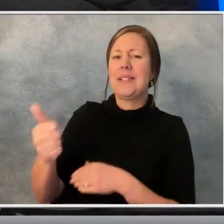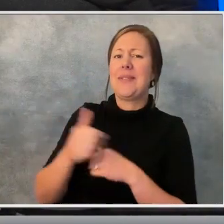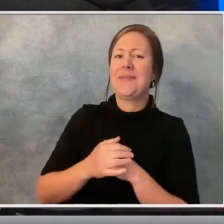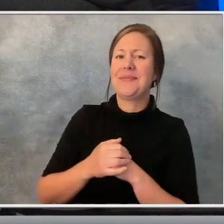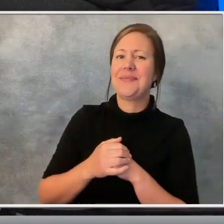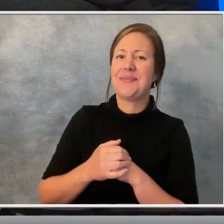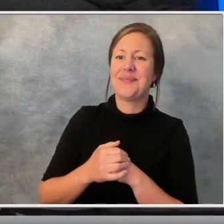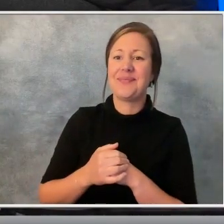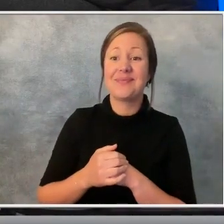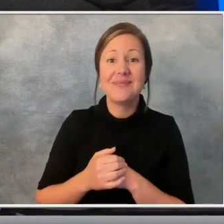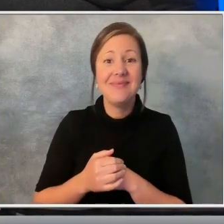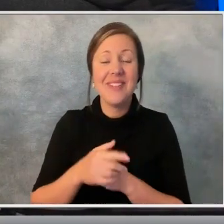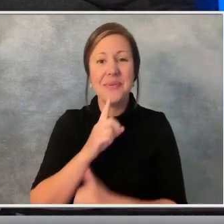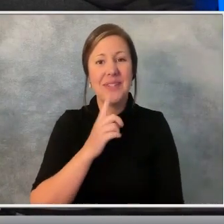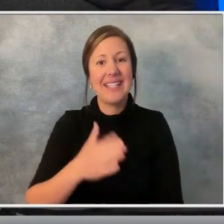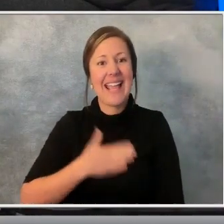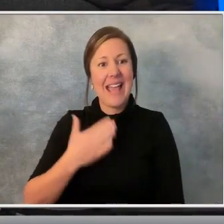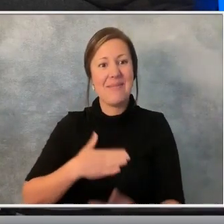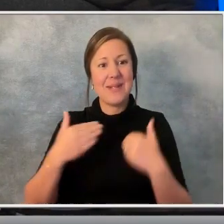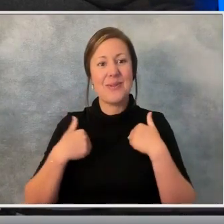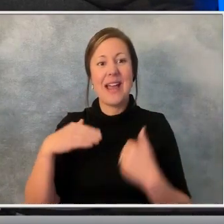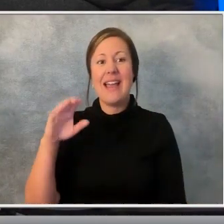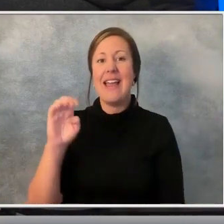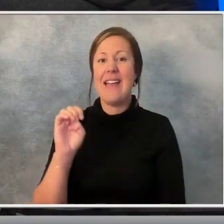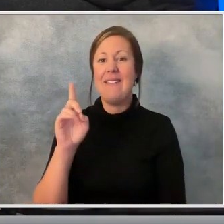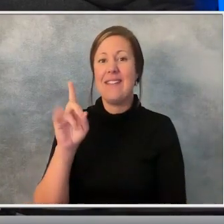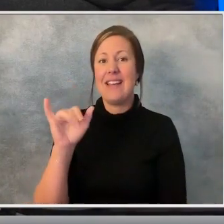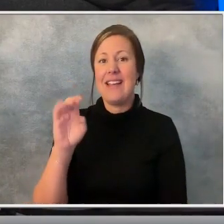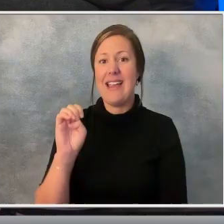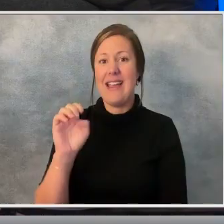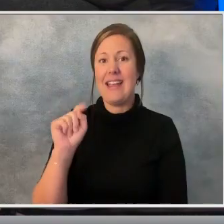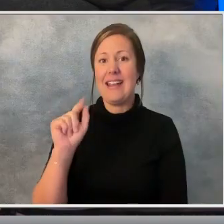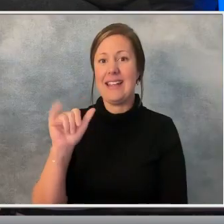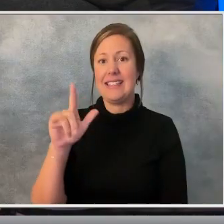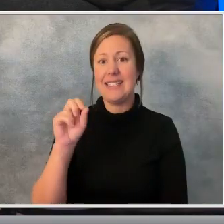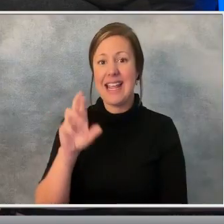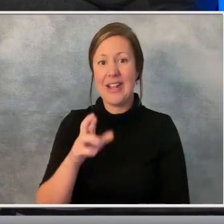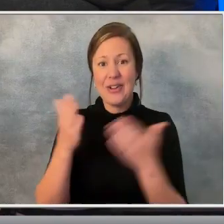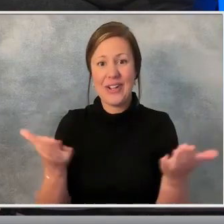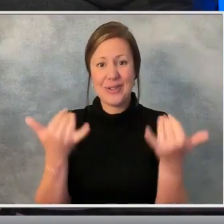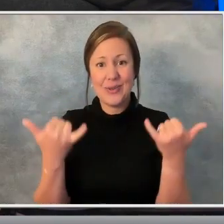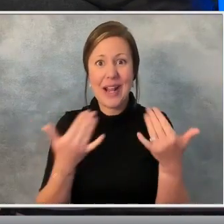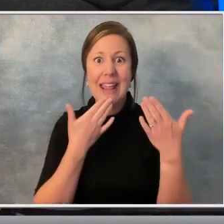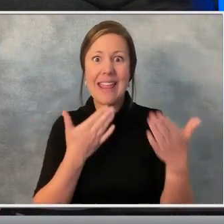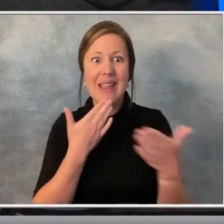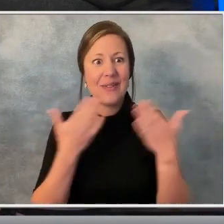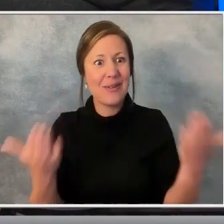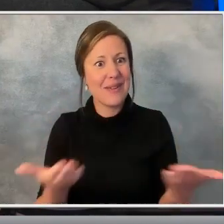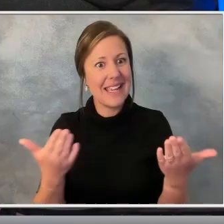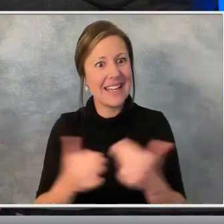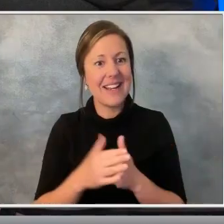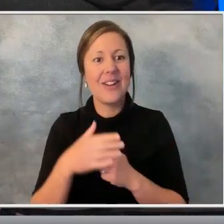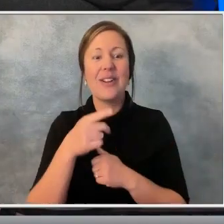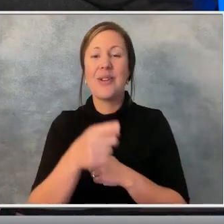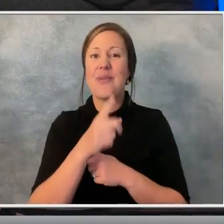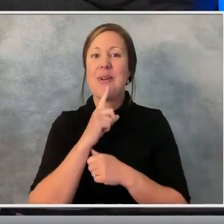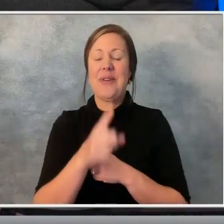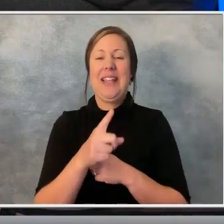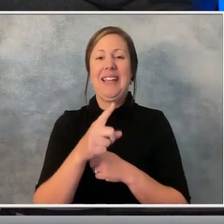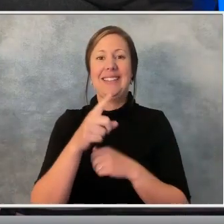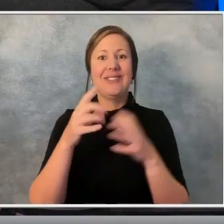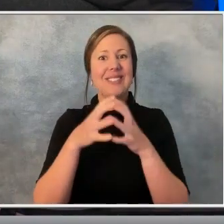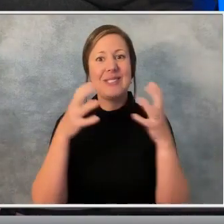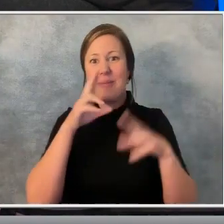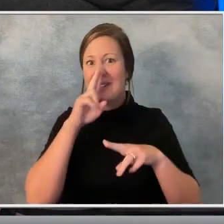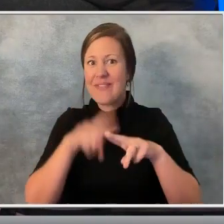We're so happy to have Eddie Taylor in studio with us today. Thank you for being here. You are just a delight to hang out with, just the